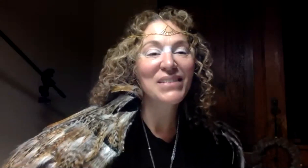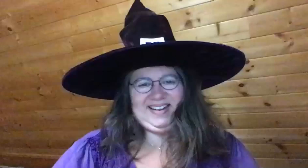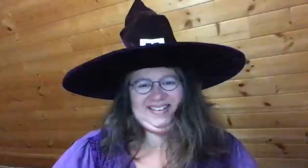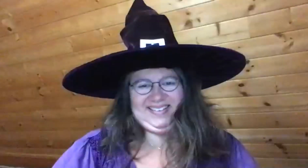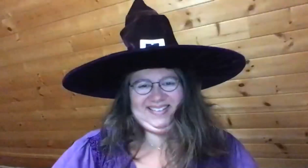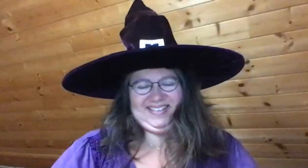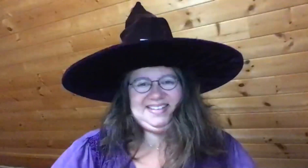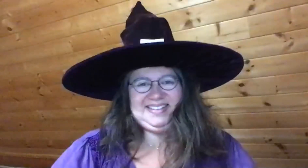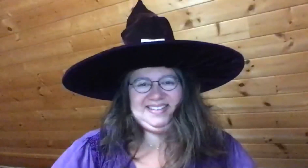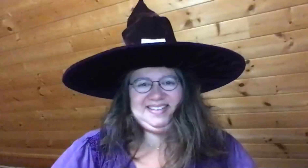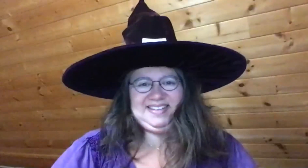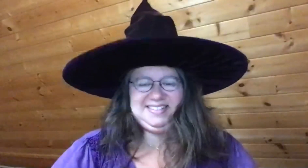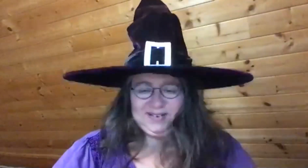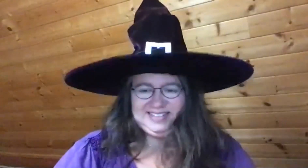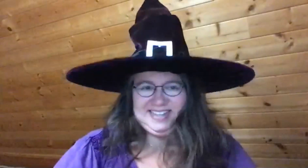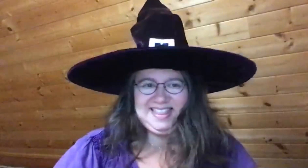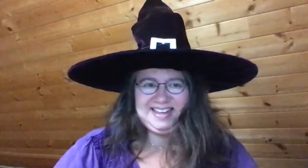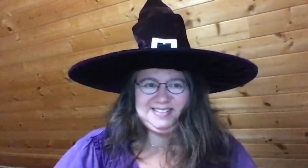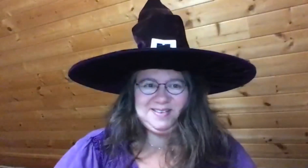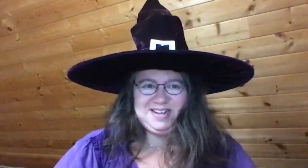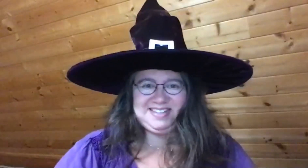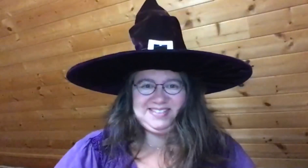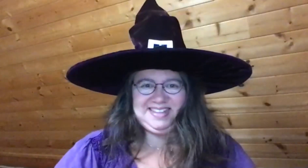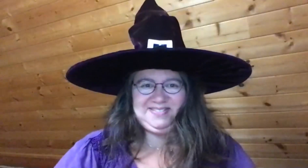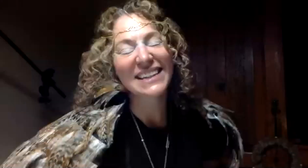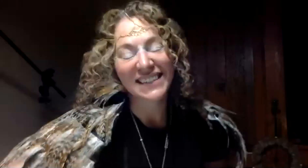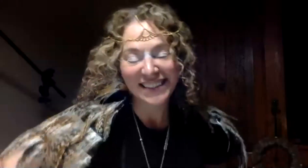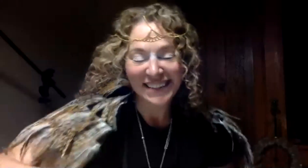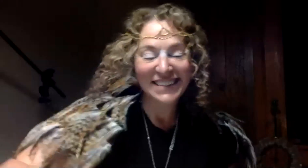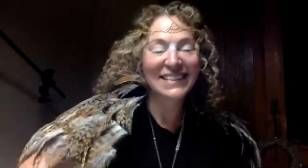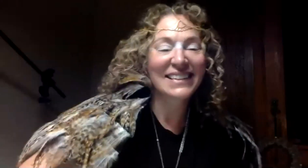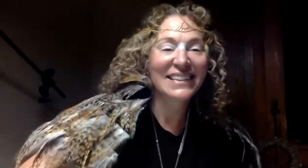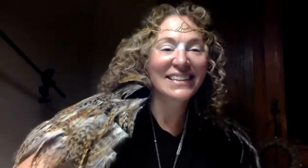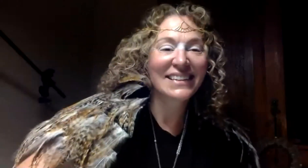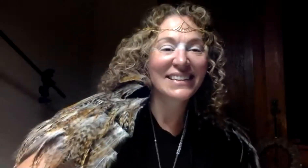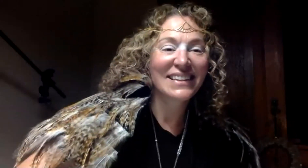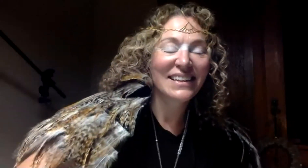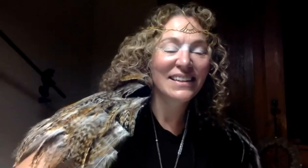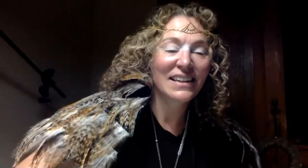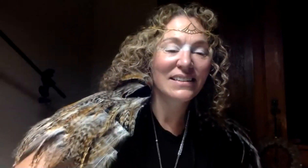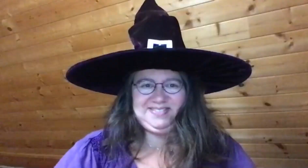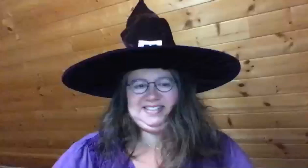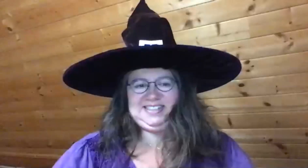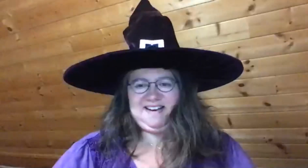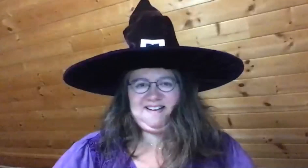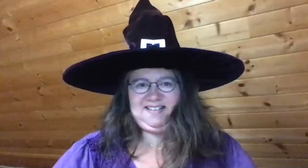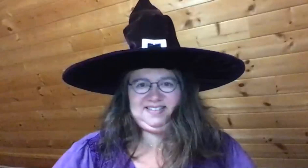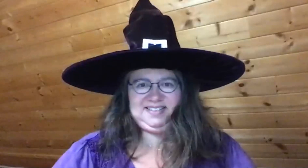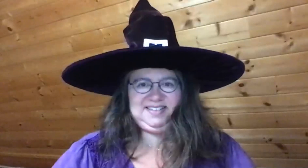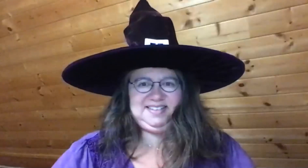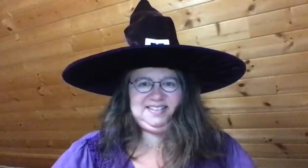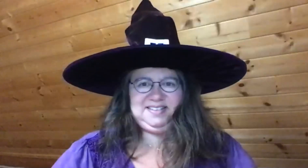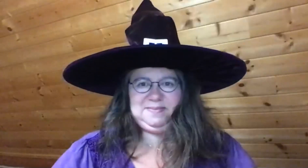Does that make sense? Did I explain it well? It totally did. Thank you so much. That was lovely. All right, great. Who else wants to